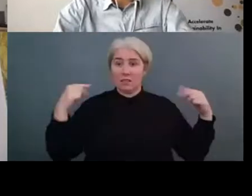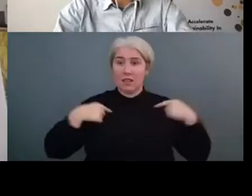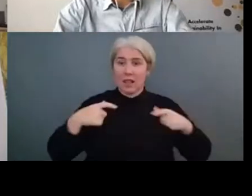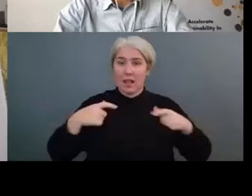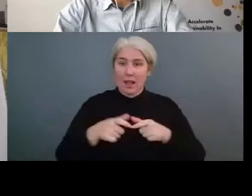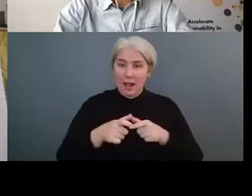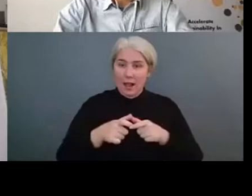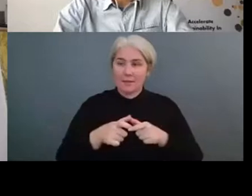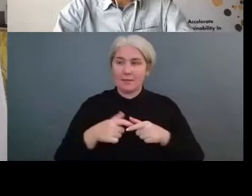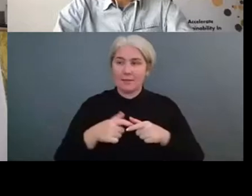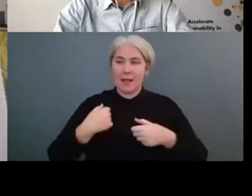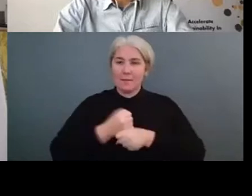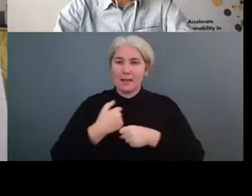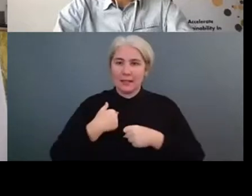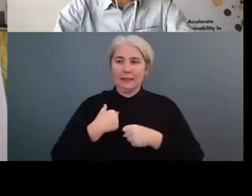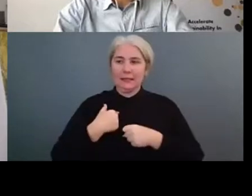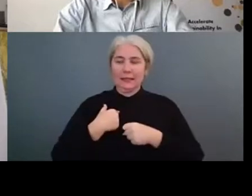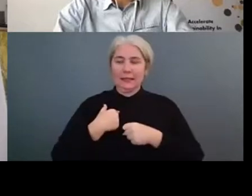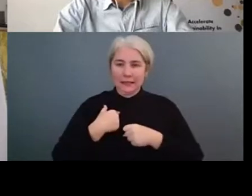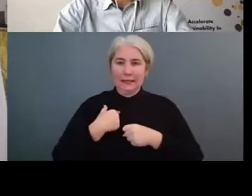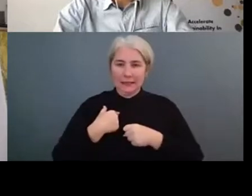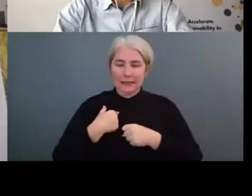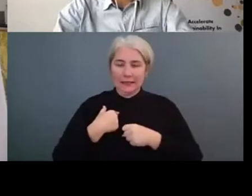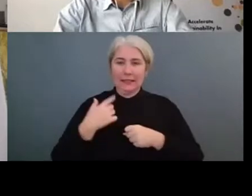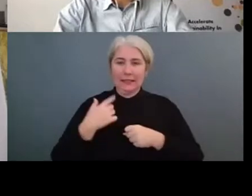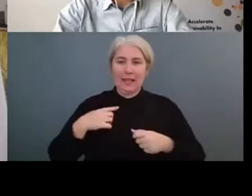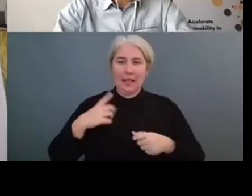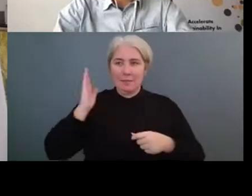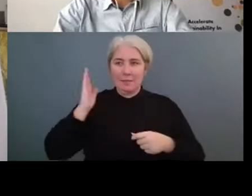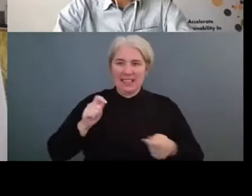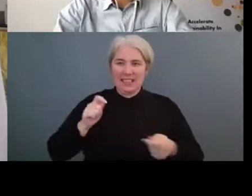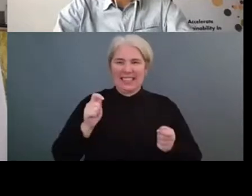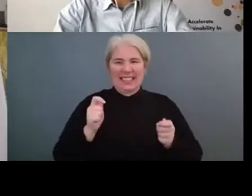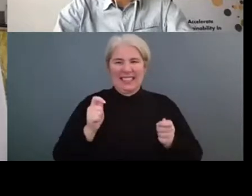to re-election, I think. I hope.